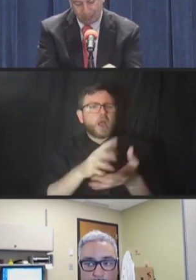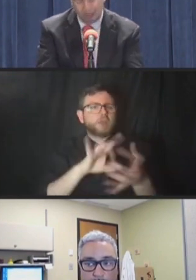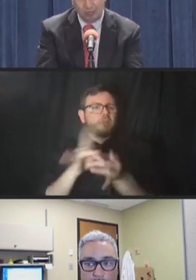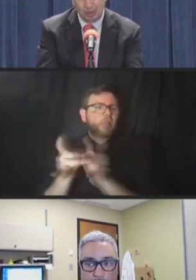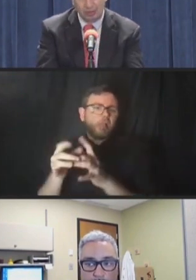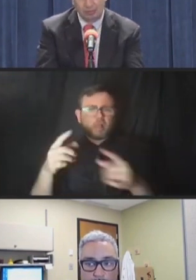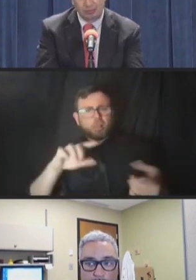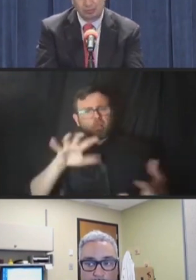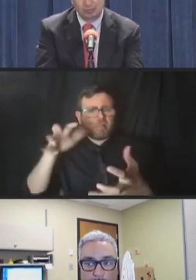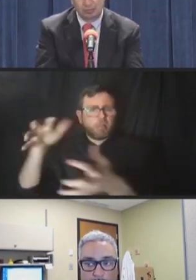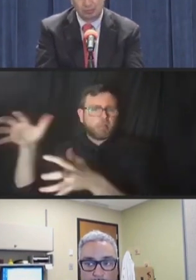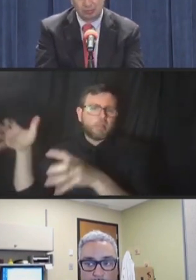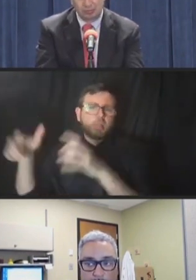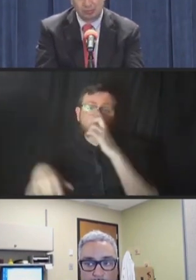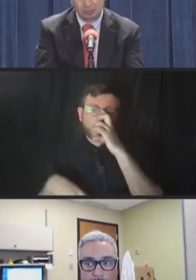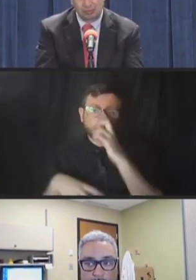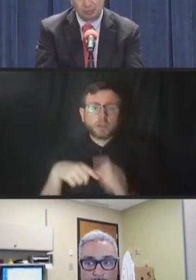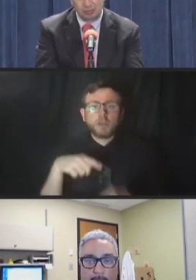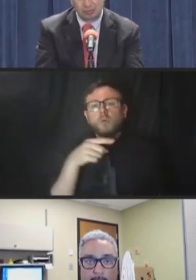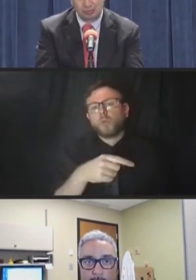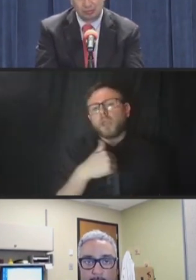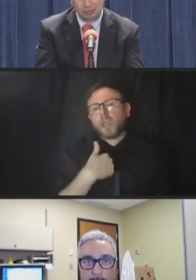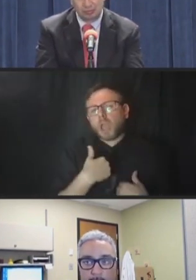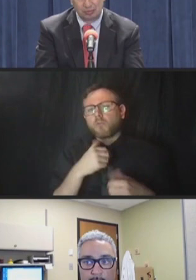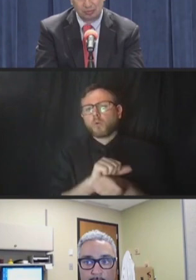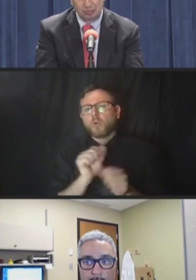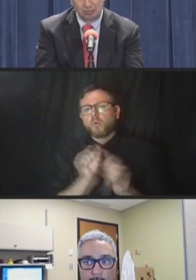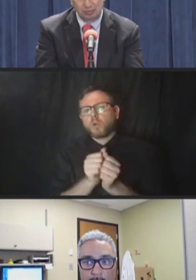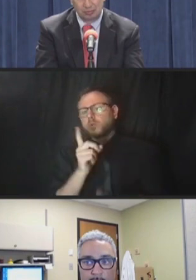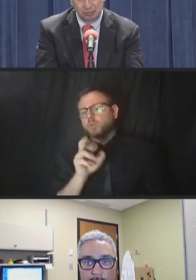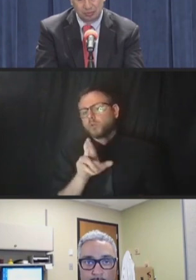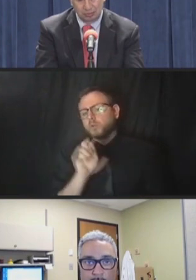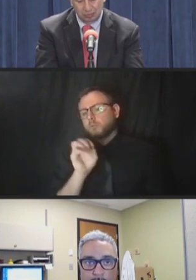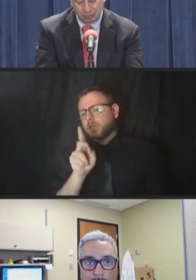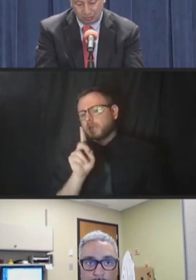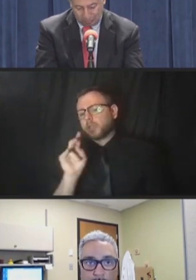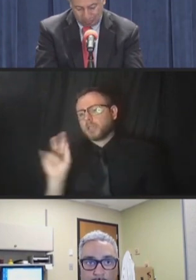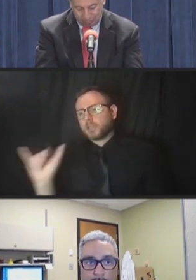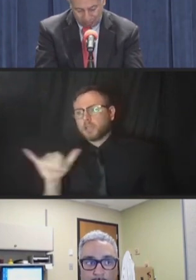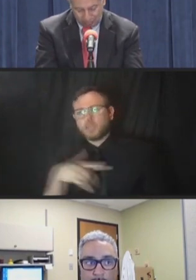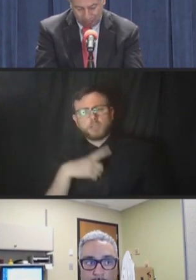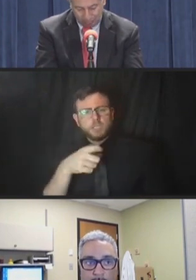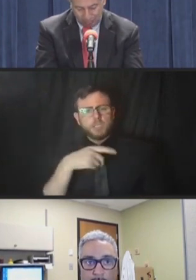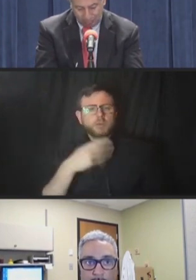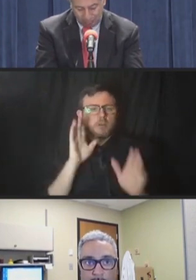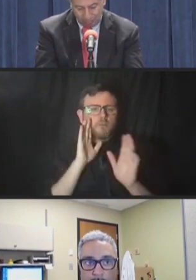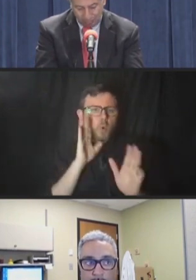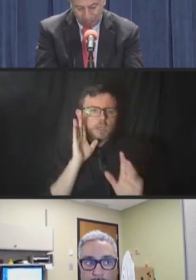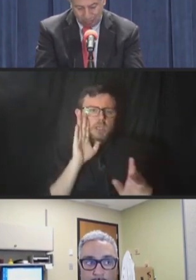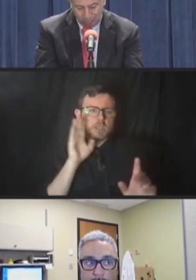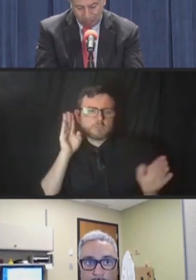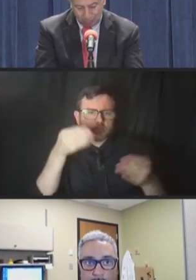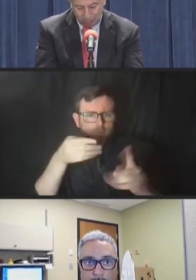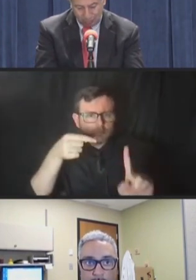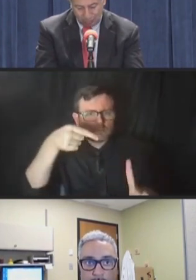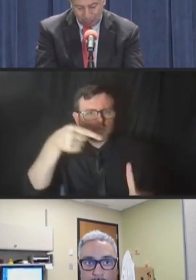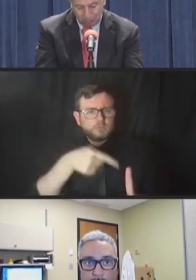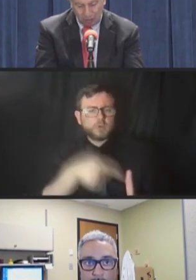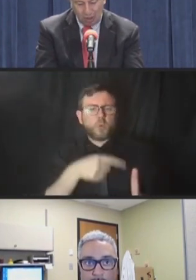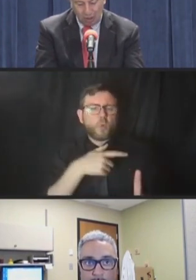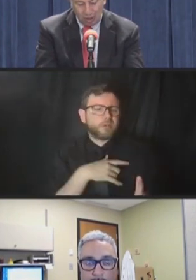progress, given the work of people like Dr. McKinney, with far greater attention being drawn to this, or is it the same old, same